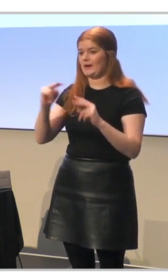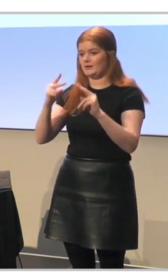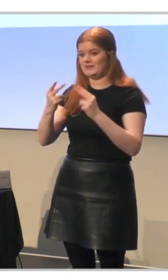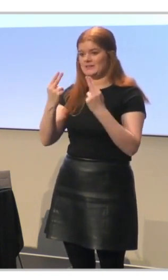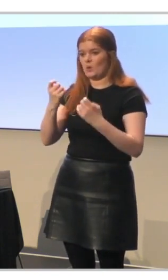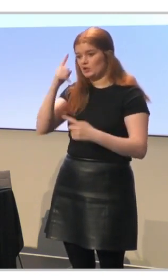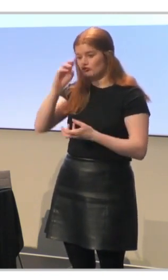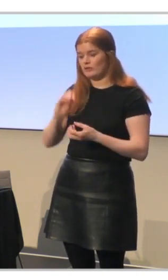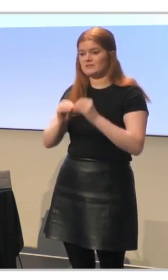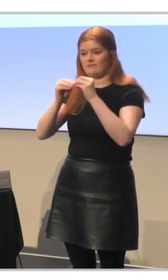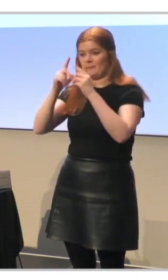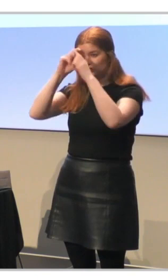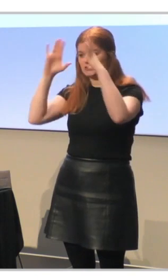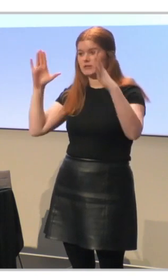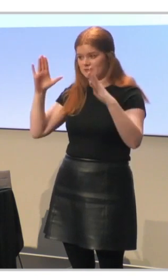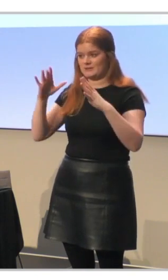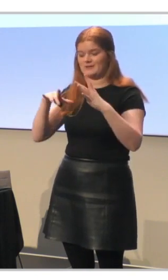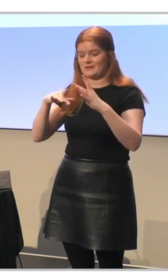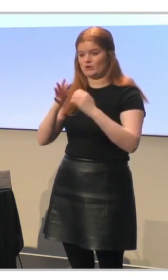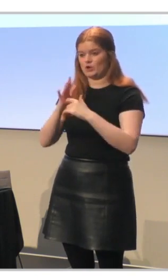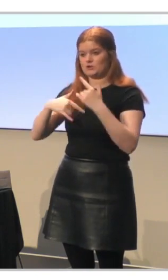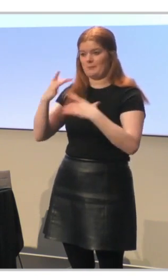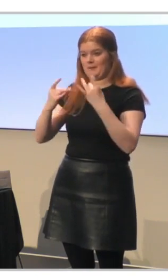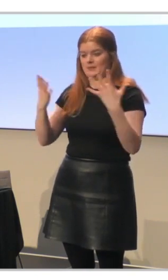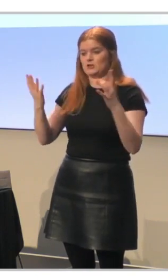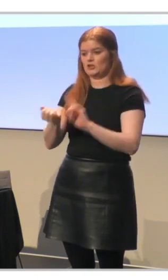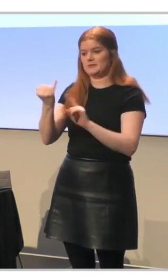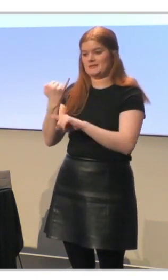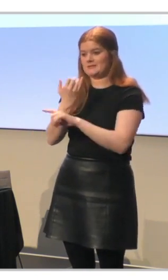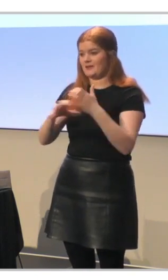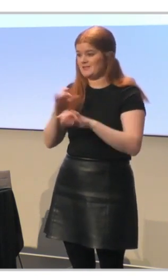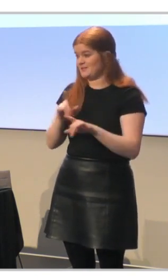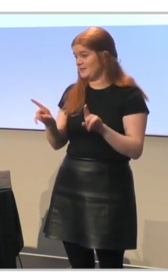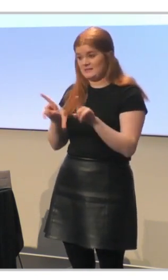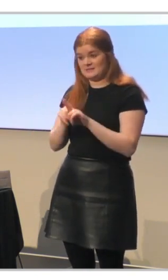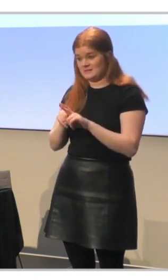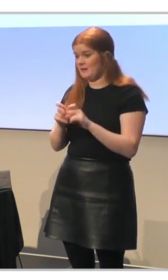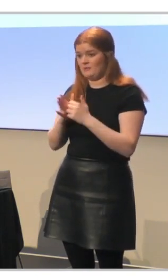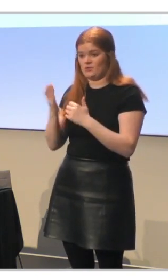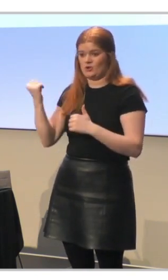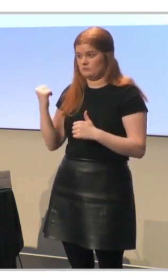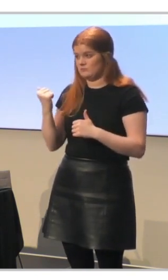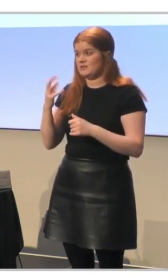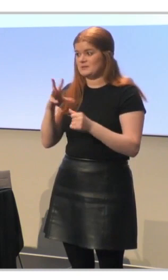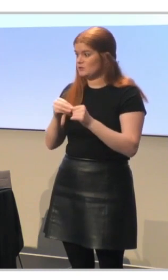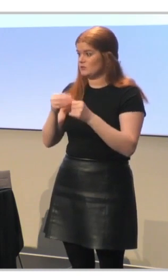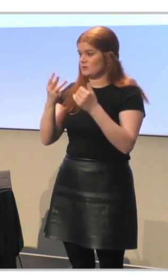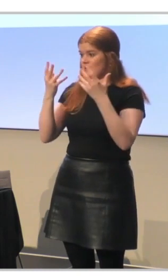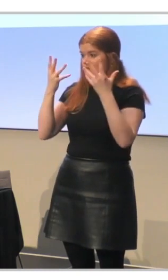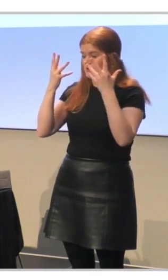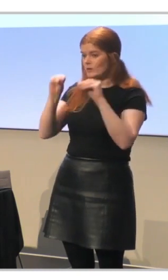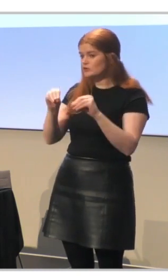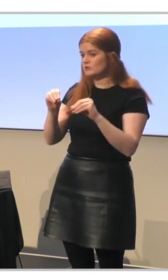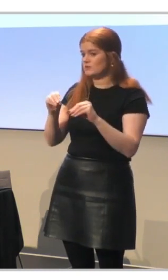imagination and marks real advances in science. The same is very true in terms of special education.